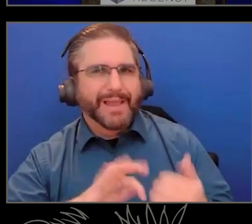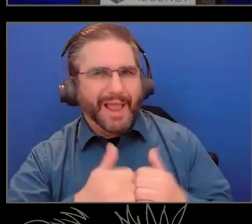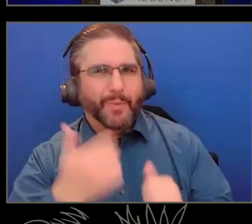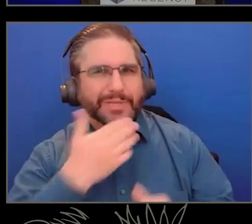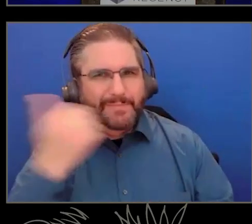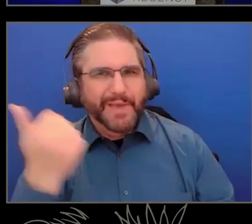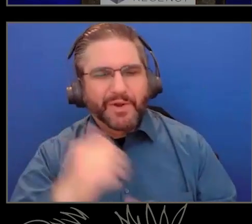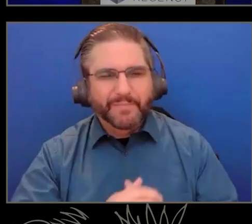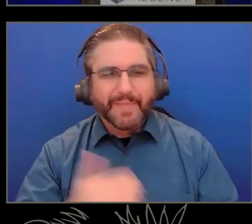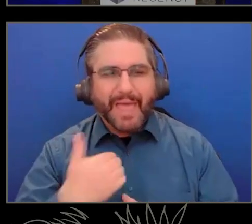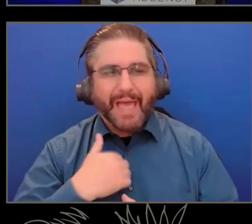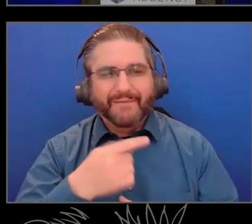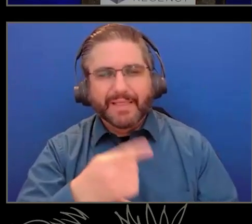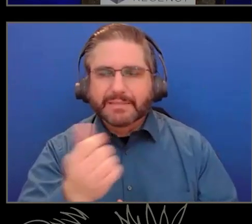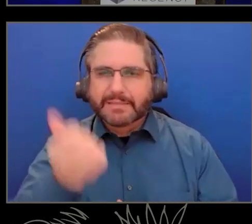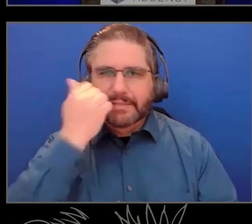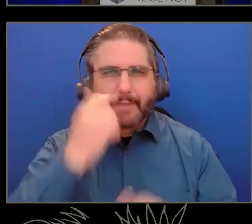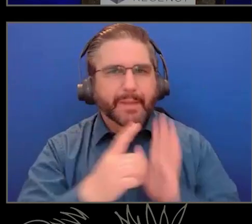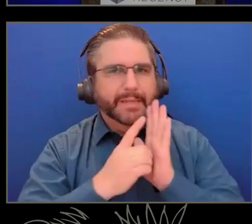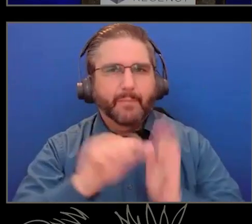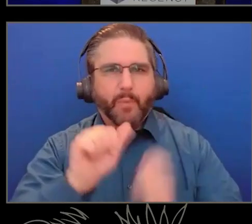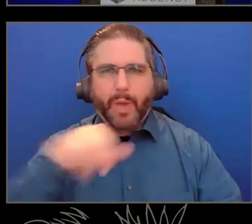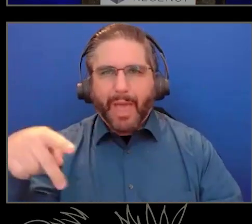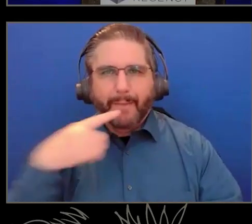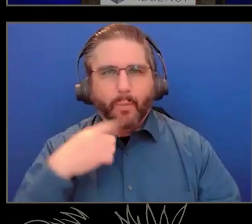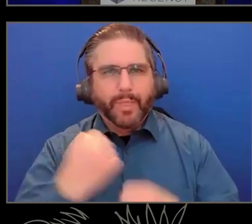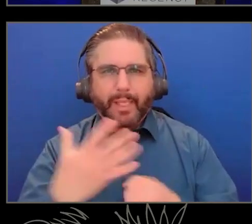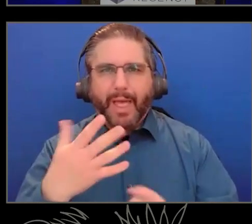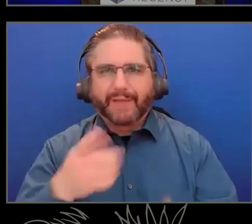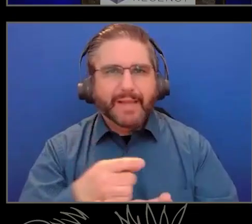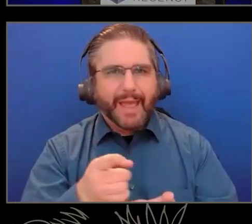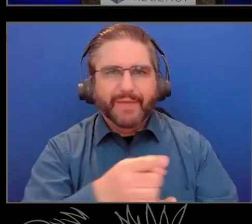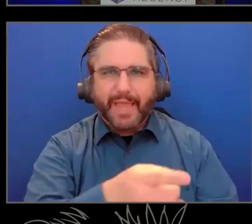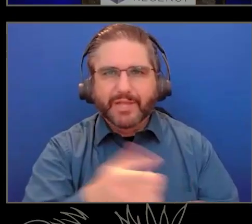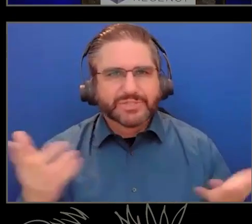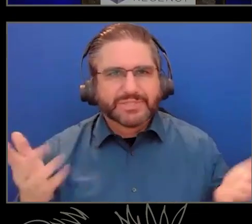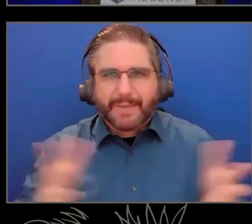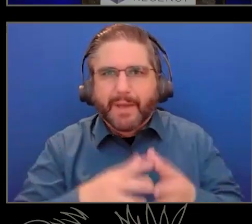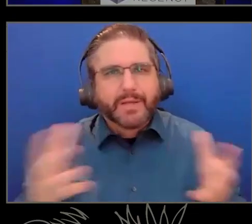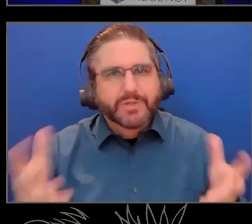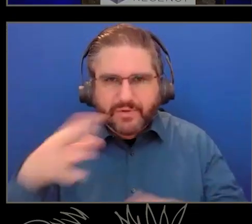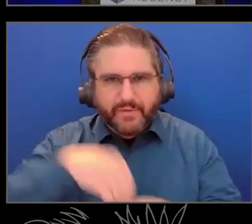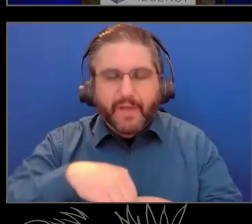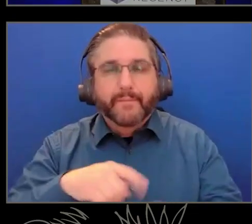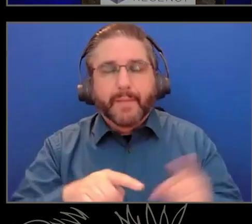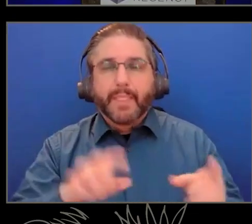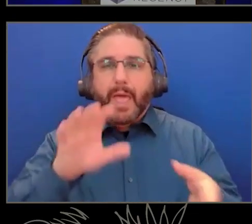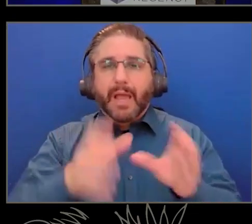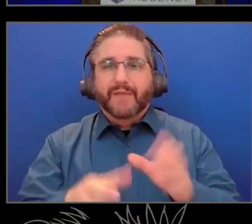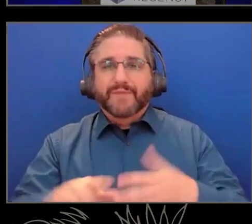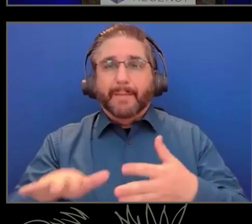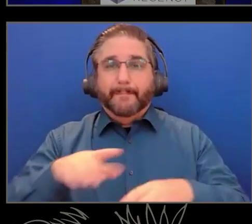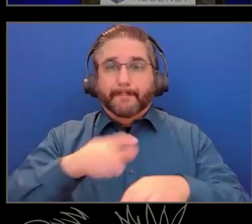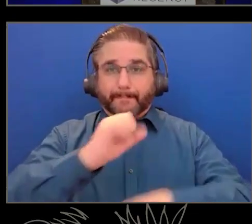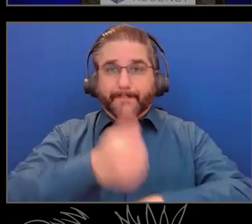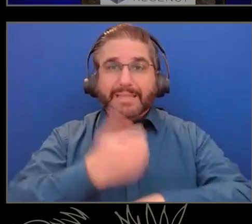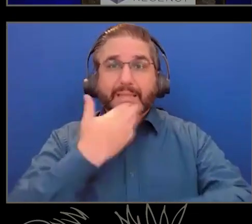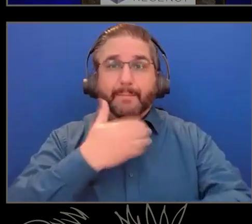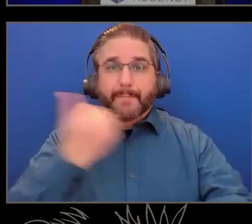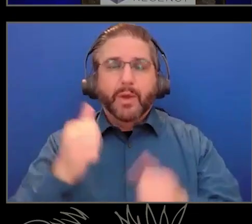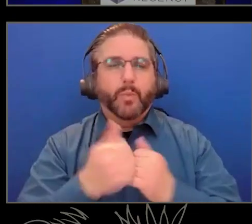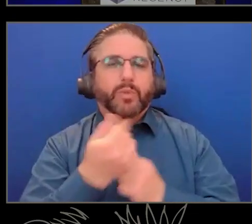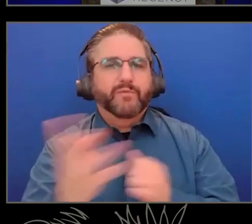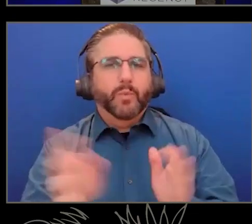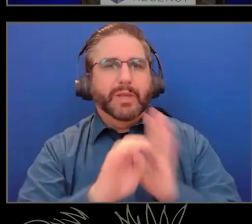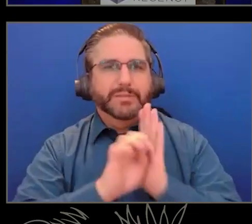got this really dumb demo app that just has a bunch of navigations. There's not much else to it. And I want to talk about why this config base is better through a couple of examples.